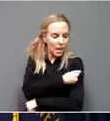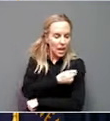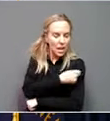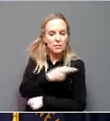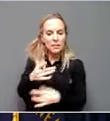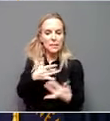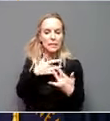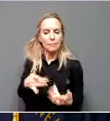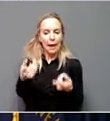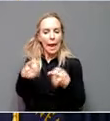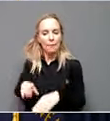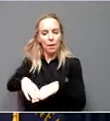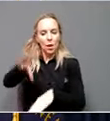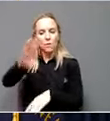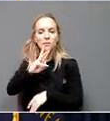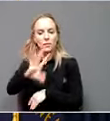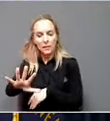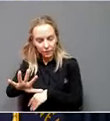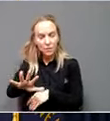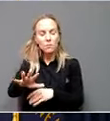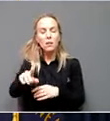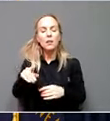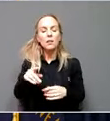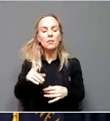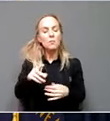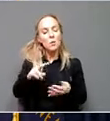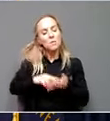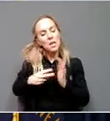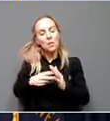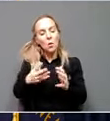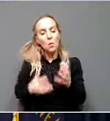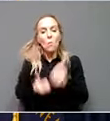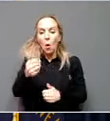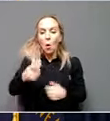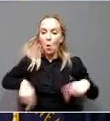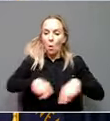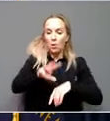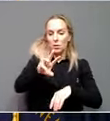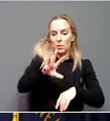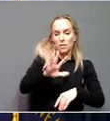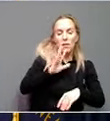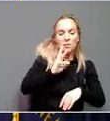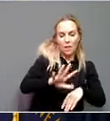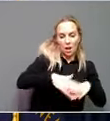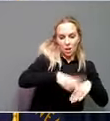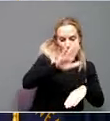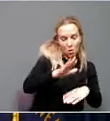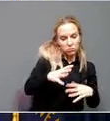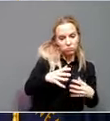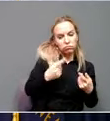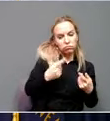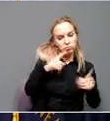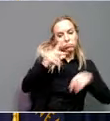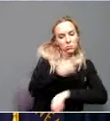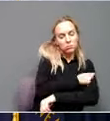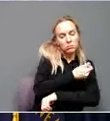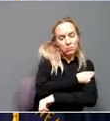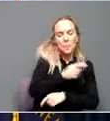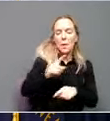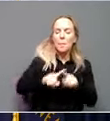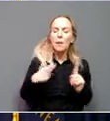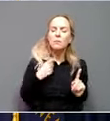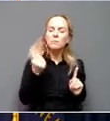the vaccines are working for most of us. But I'm curious, are you keeping any stats on the number